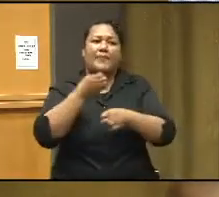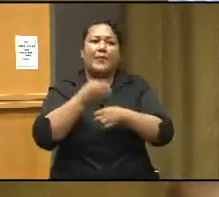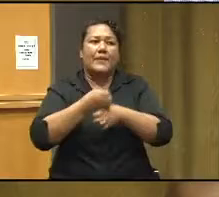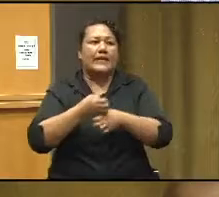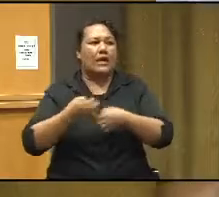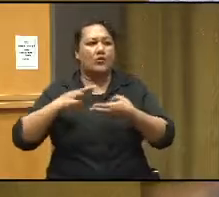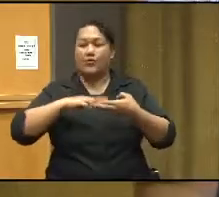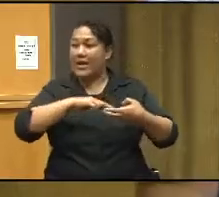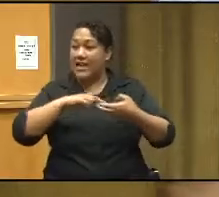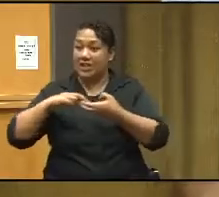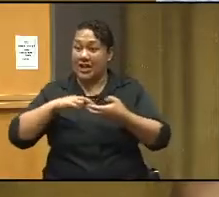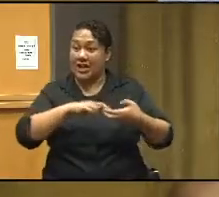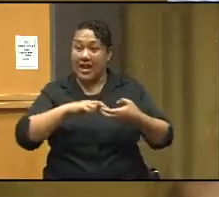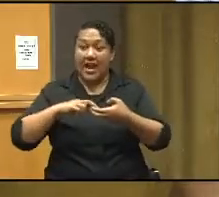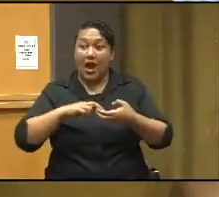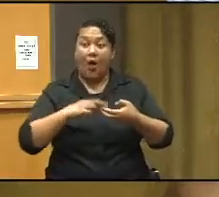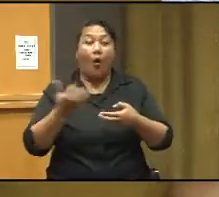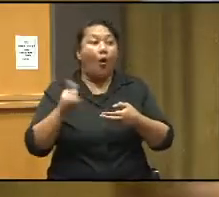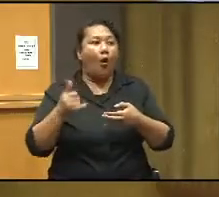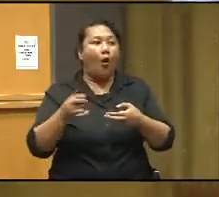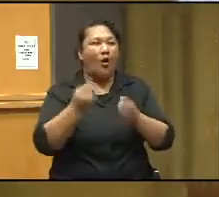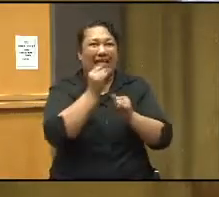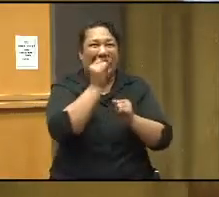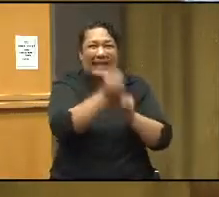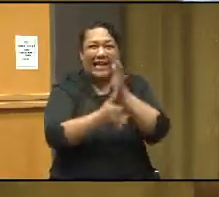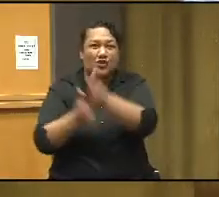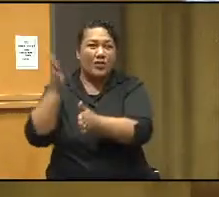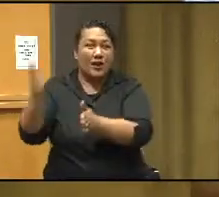industrial relations? So then I use that and then try to